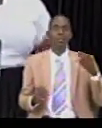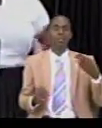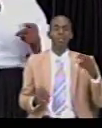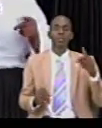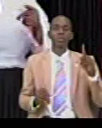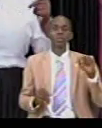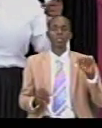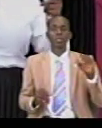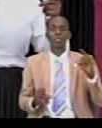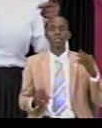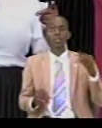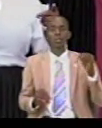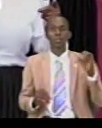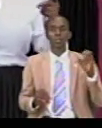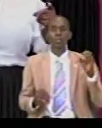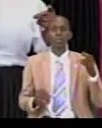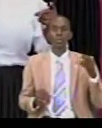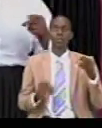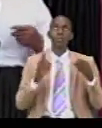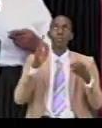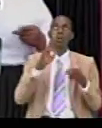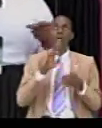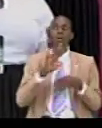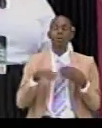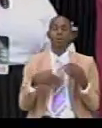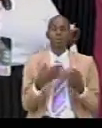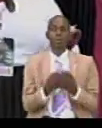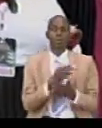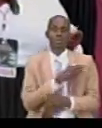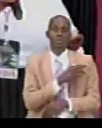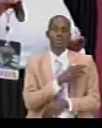Kadosh, you are mighty on your